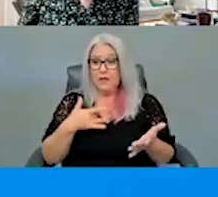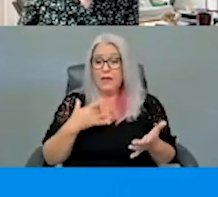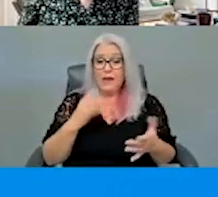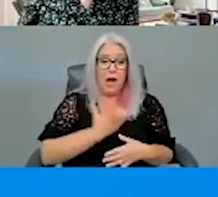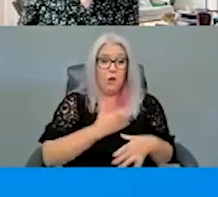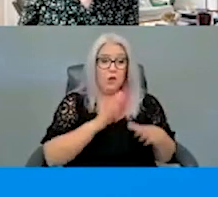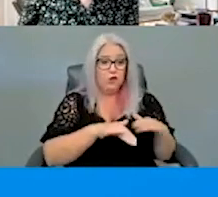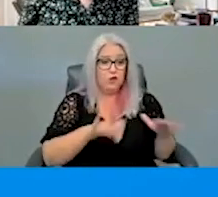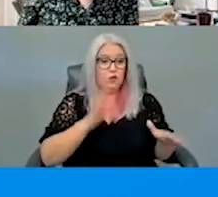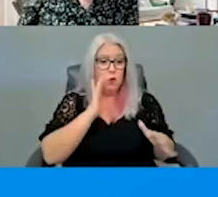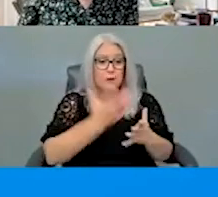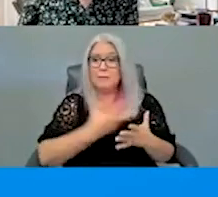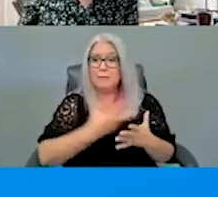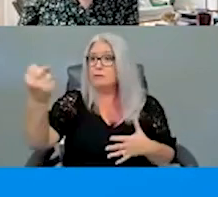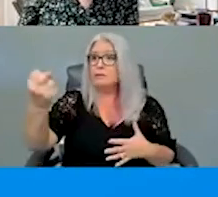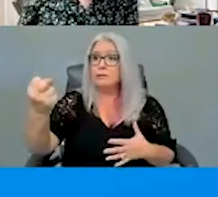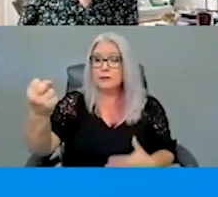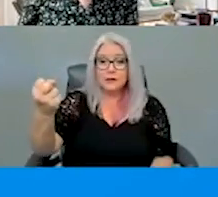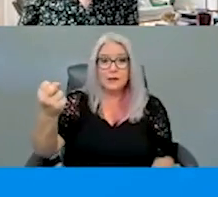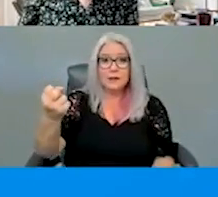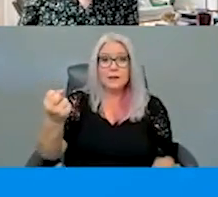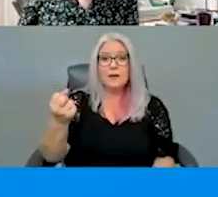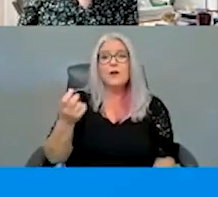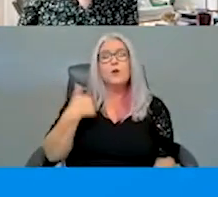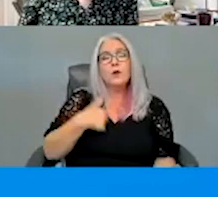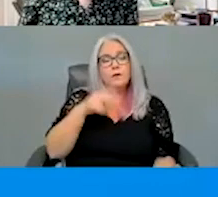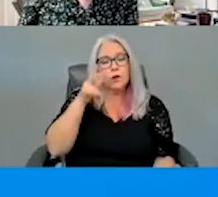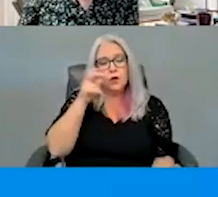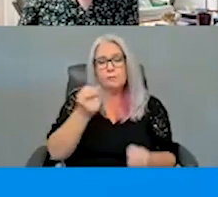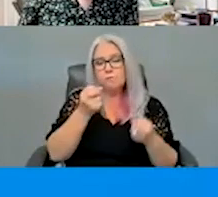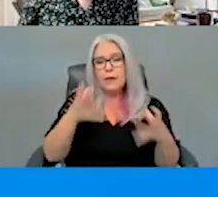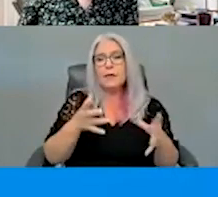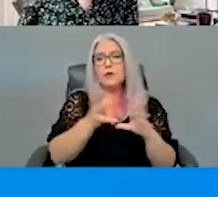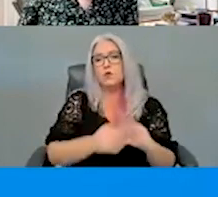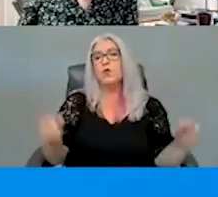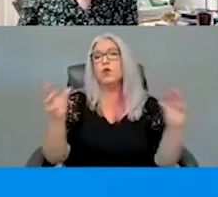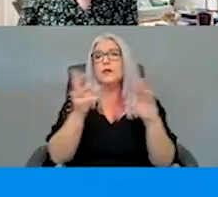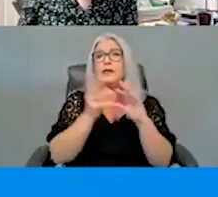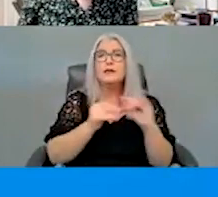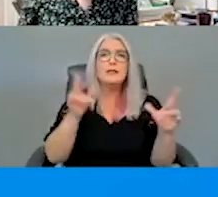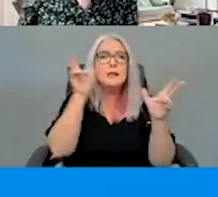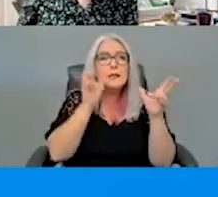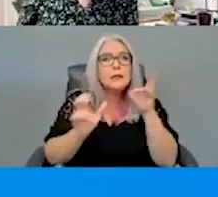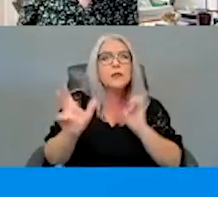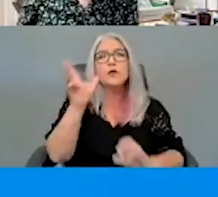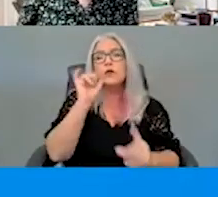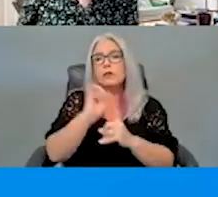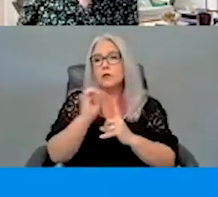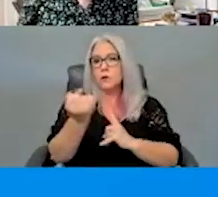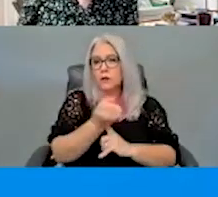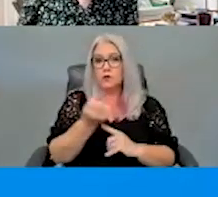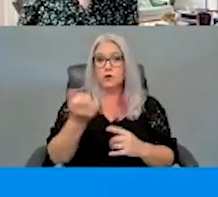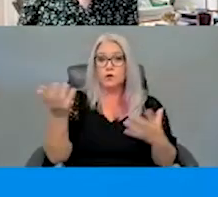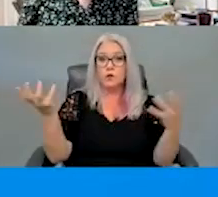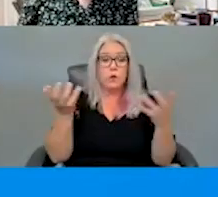disabilities have heard and known many stories, more than just like a few here and there that are flukes, of